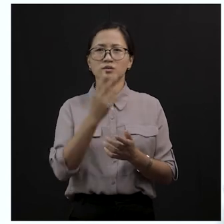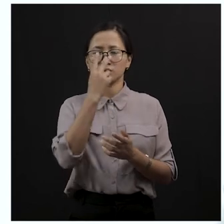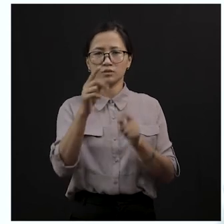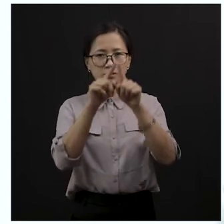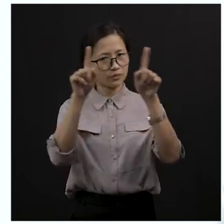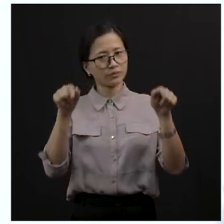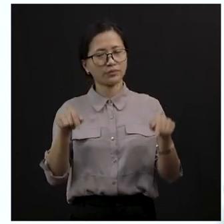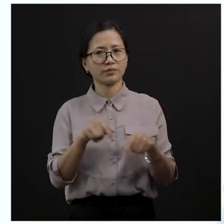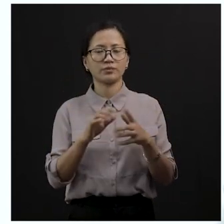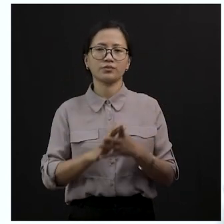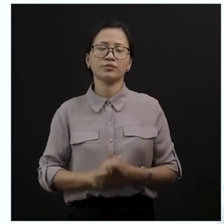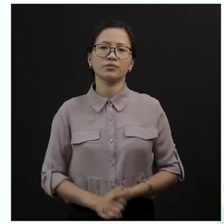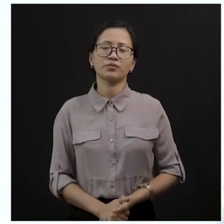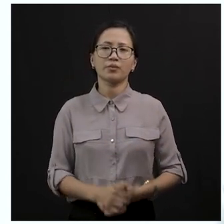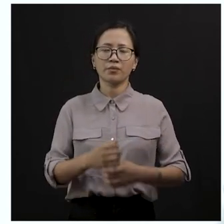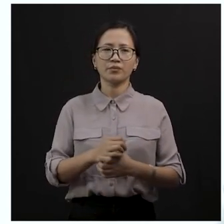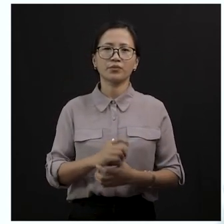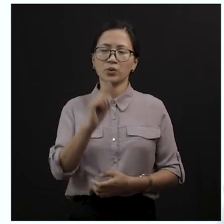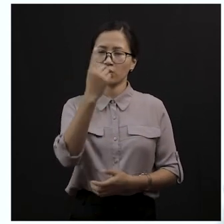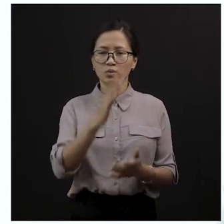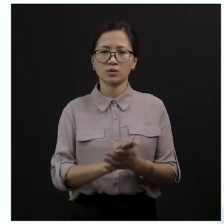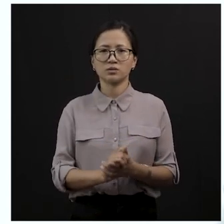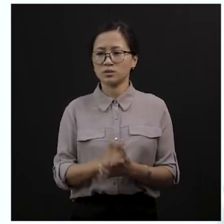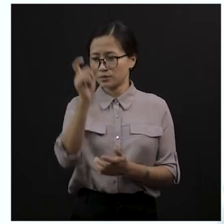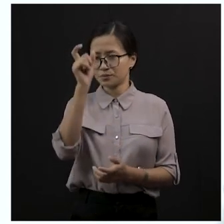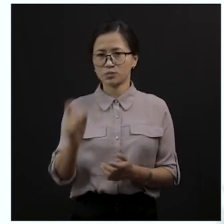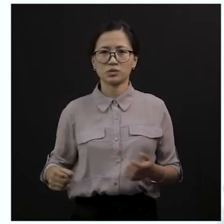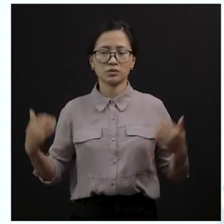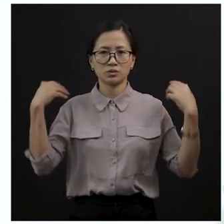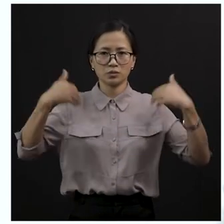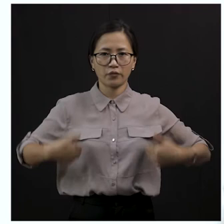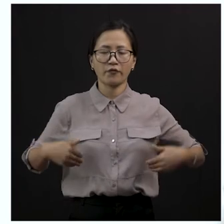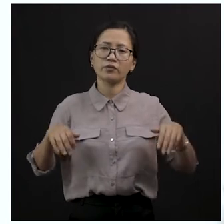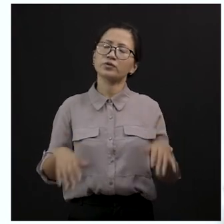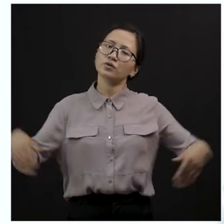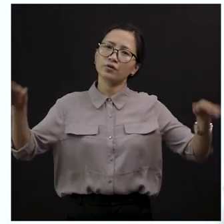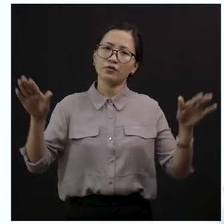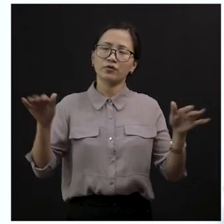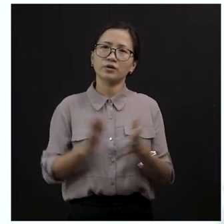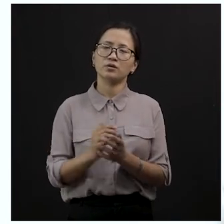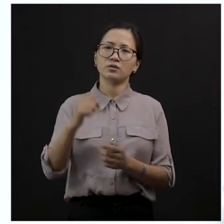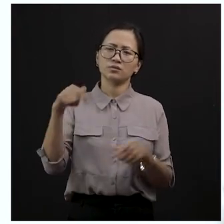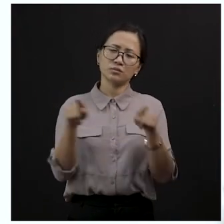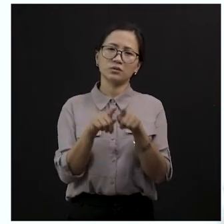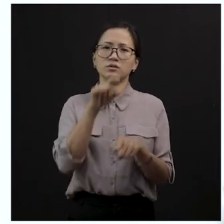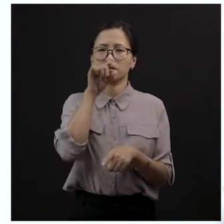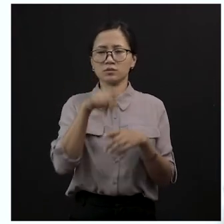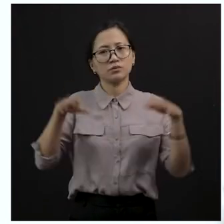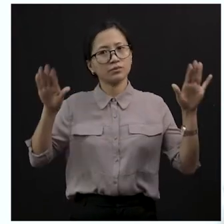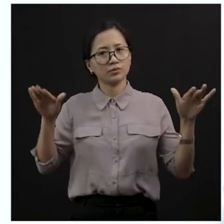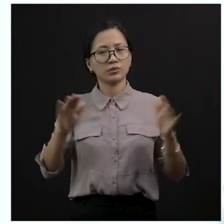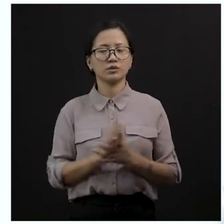parachute. There is one person attached here. And he is flying, right? He is flying like a bird.